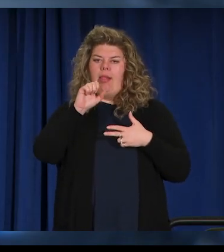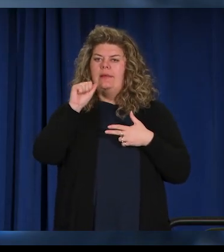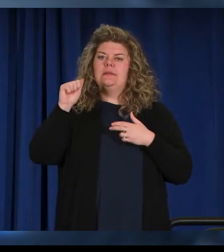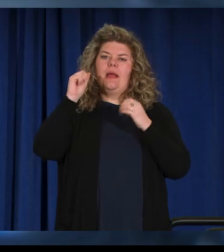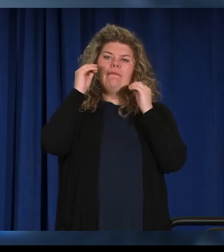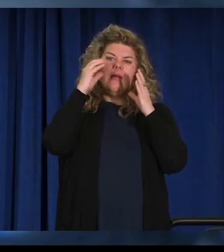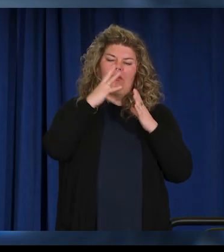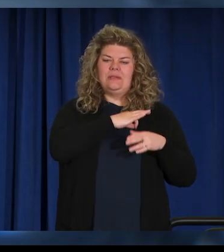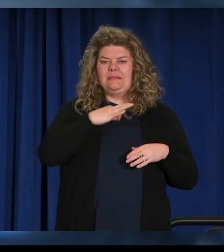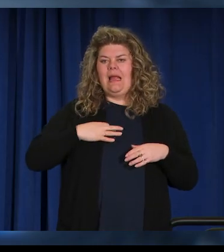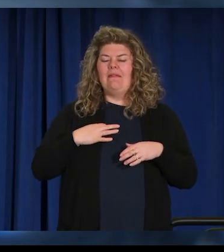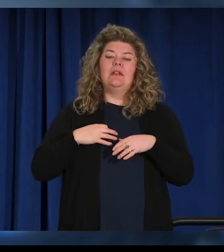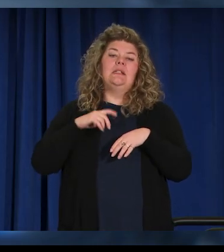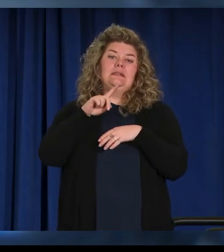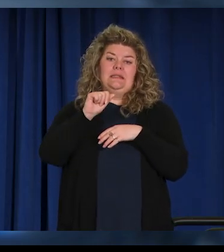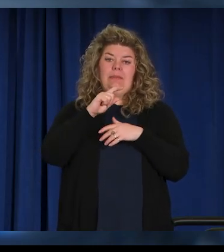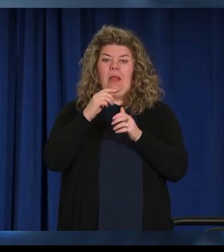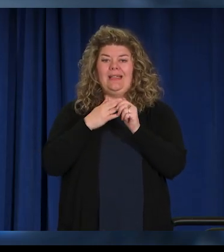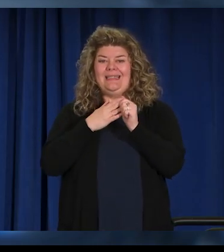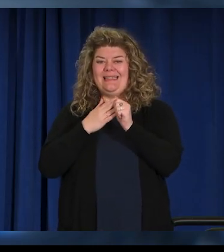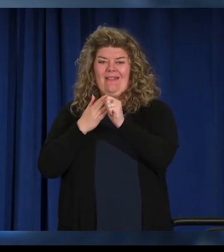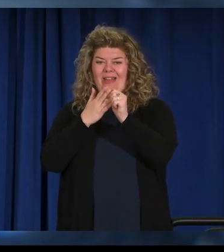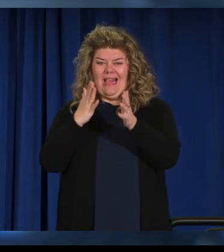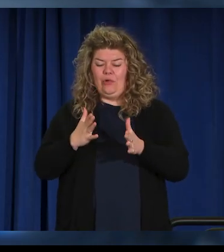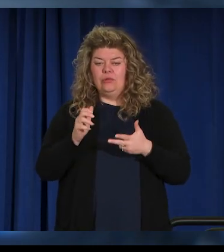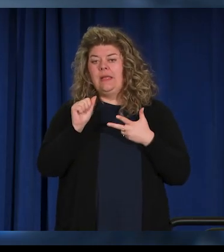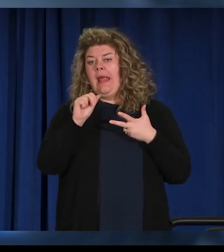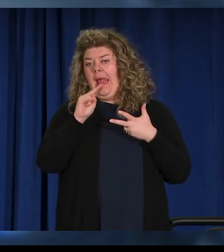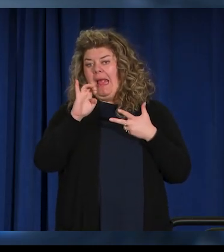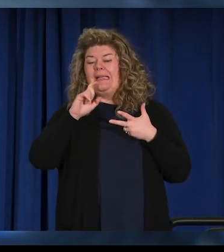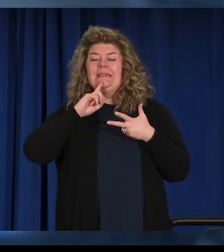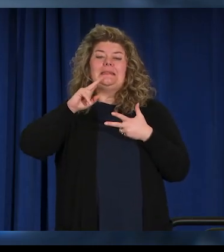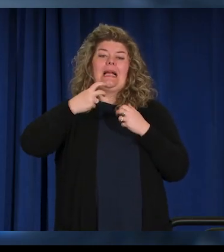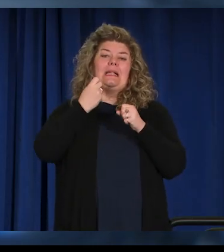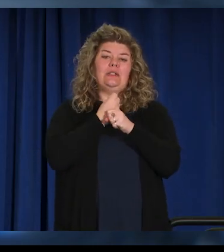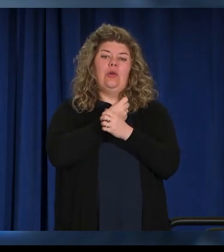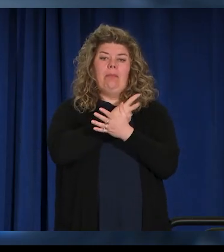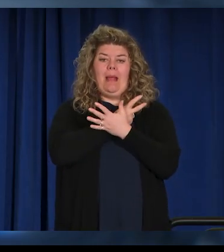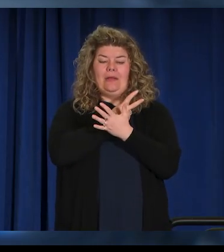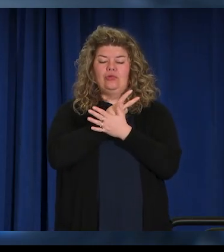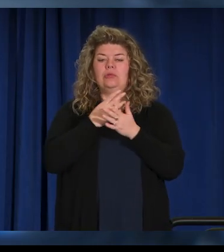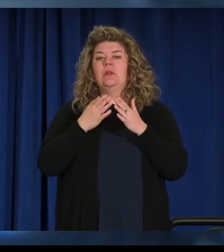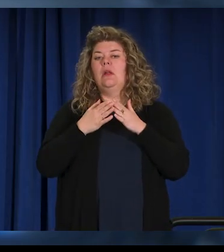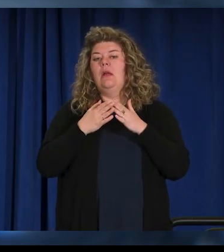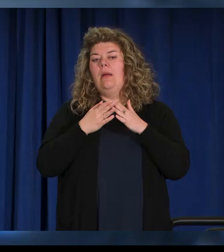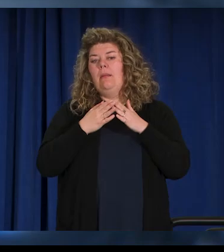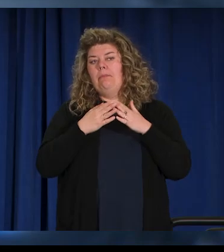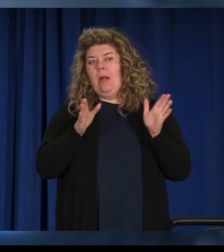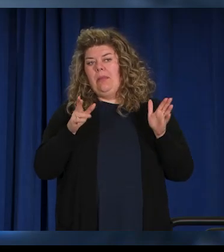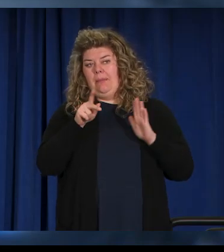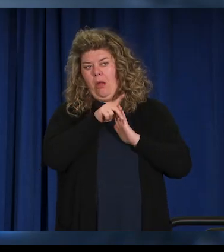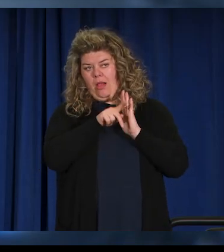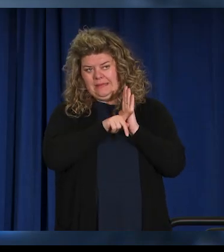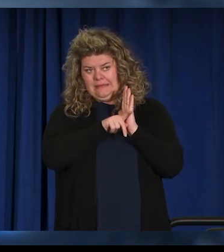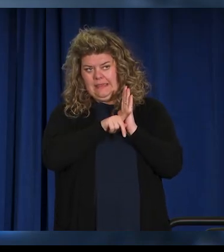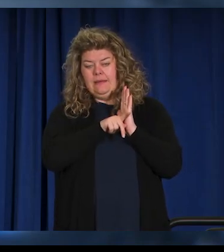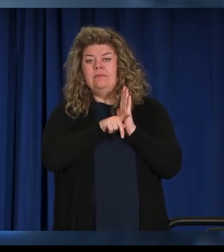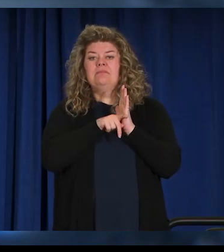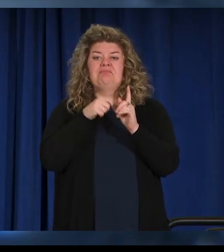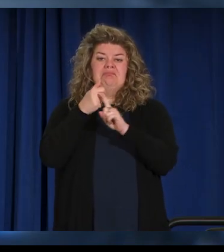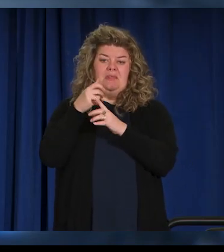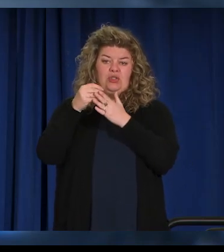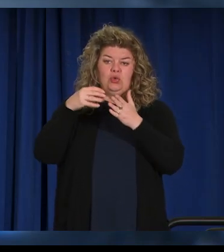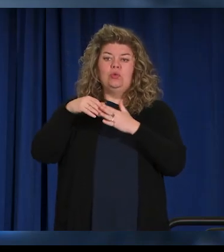Faculty and Staff Disability Navigators. Annie is a second-year Master's of Public Policy student in the